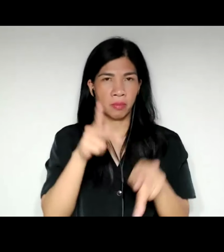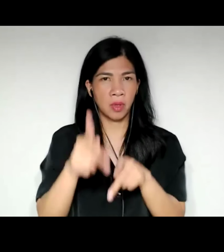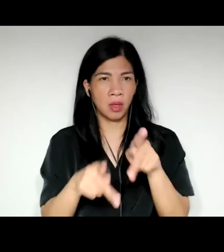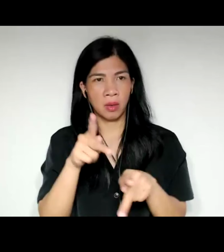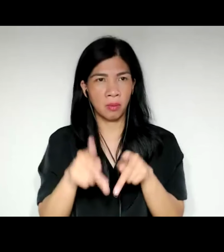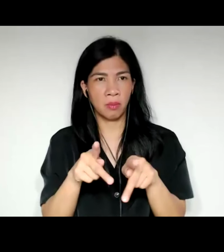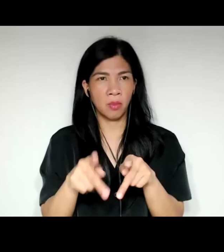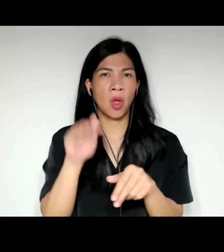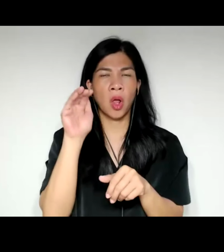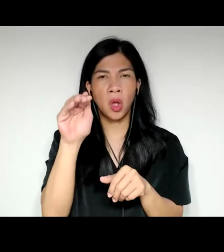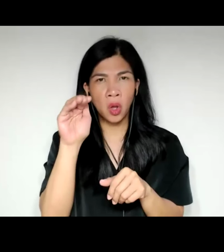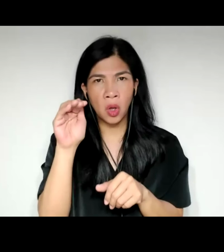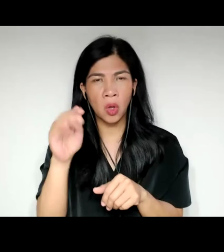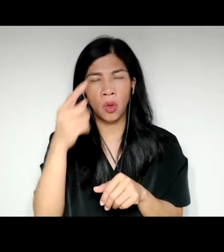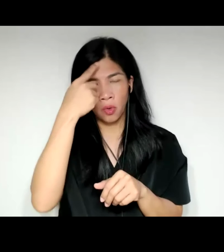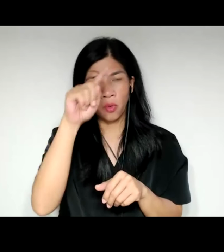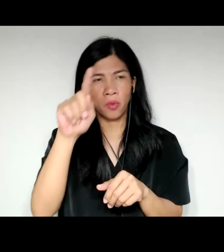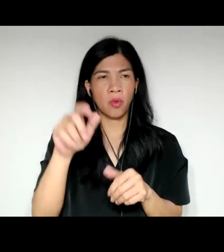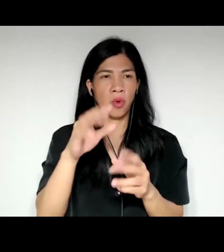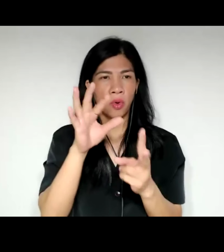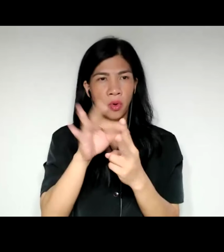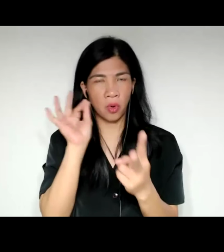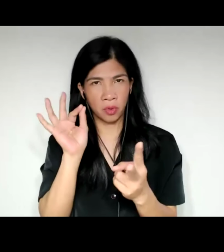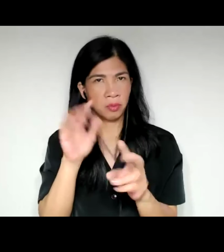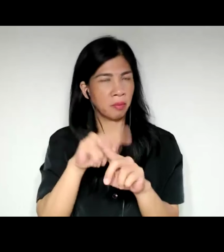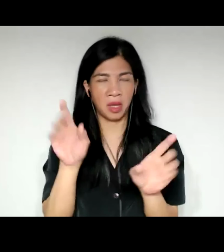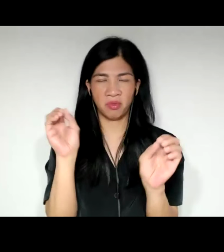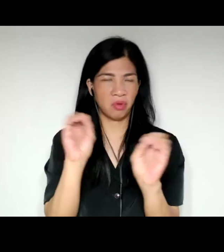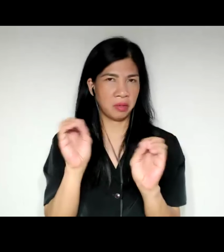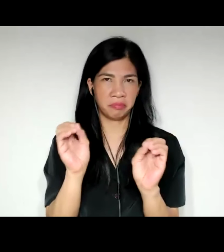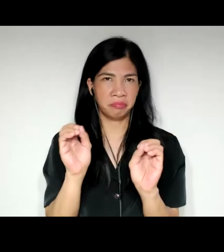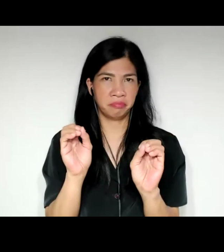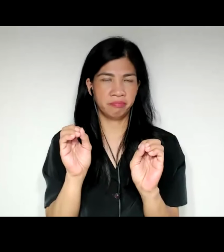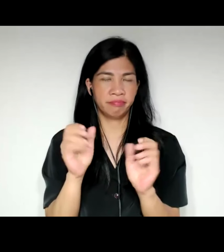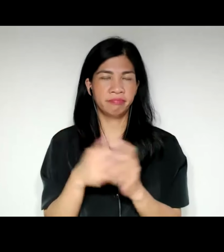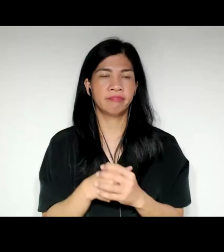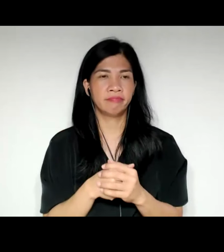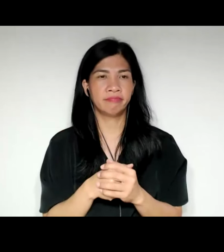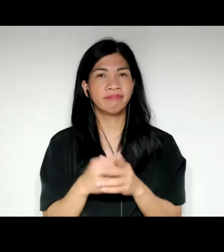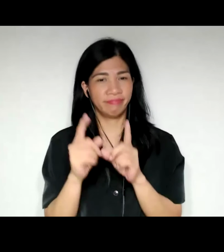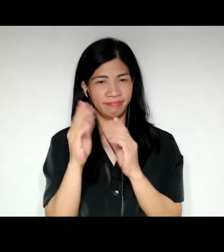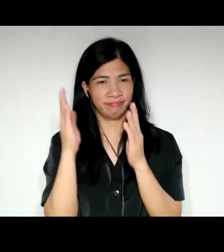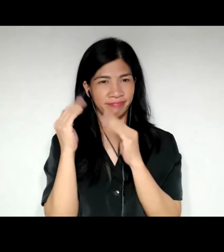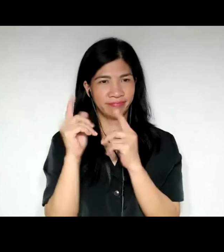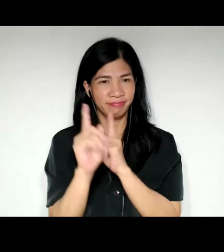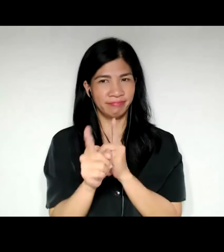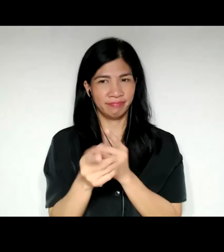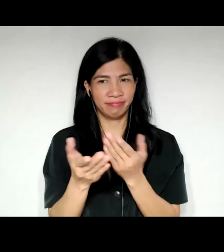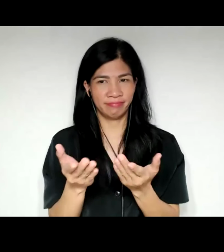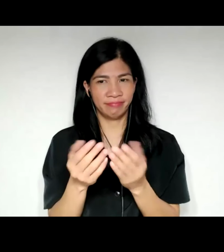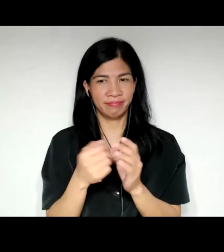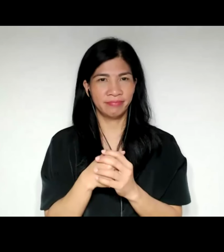been calling for an alternative, but they're not giving us an alternative. And I hope that answers your question.